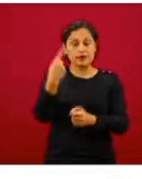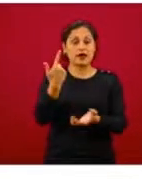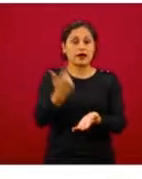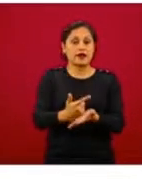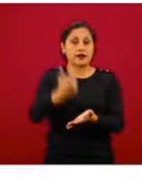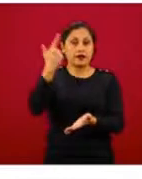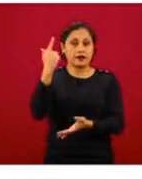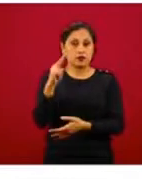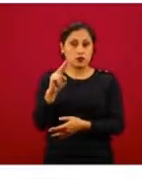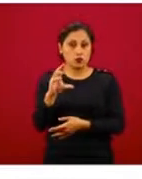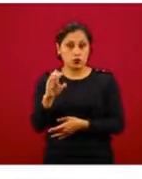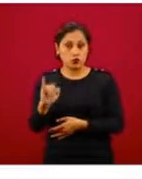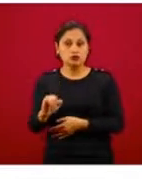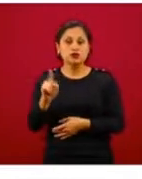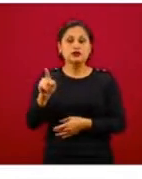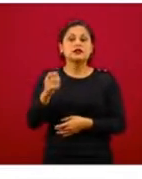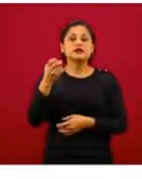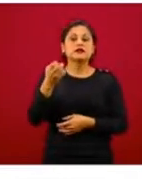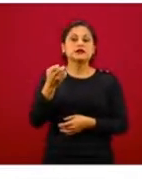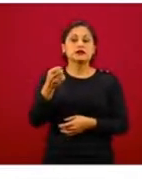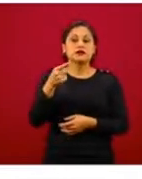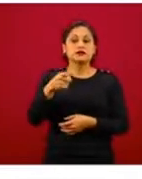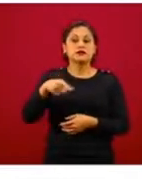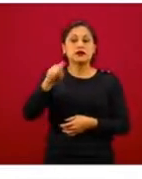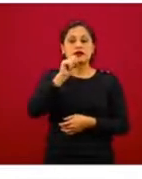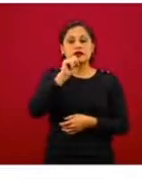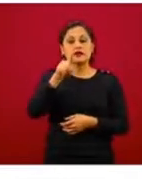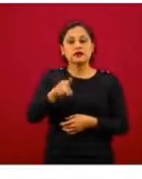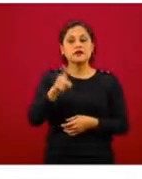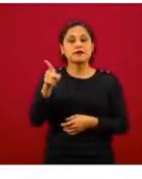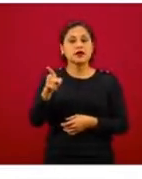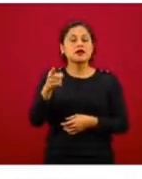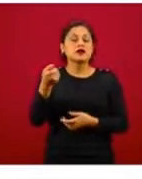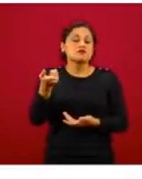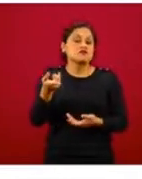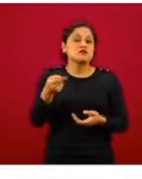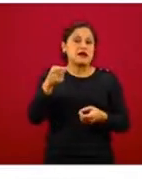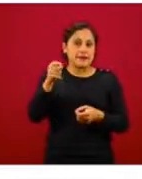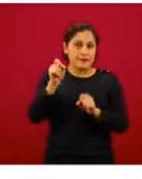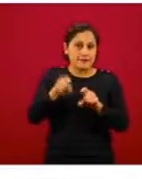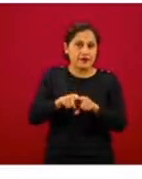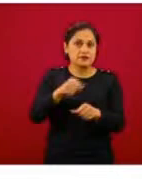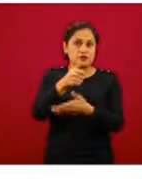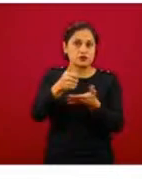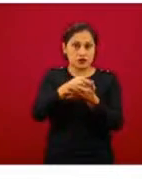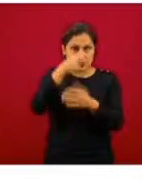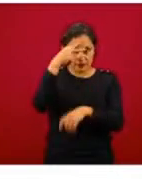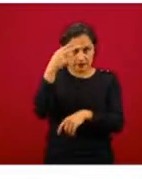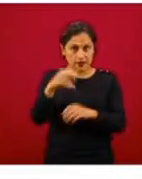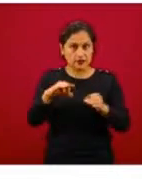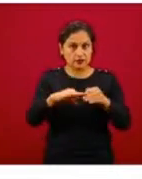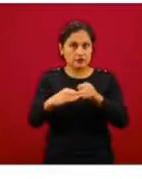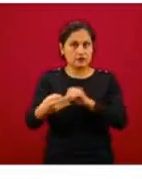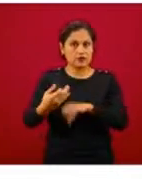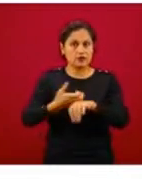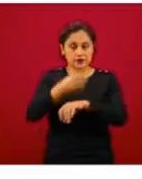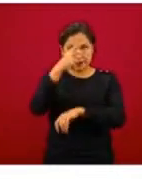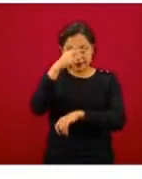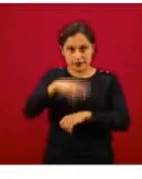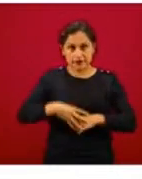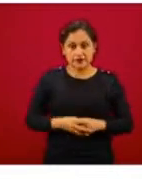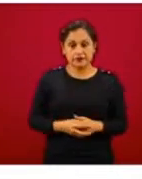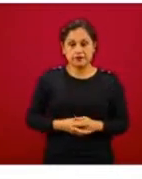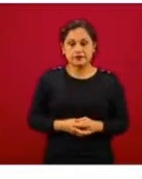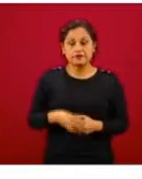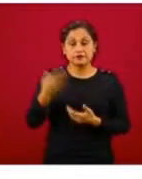predicciones hospitalization, y se which encuentra has en gone esta over zona en este momento. projections Valle in de this México. area, the Valley La of siguiente. Mexico, right now. Esto